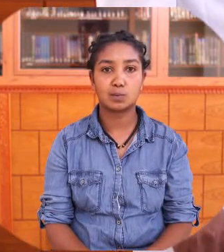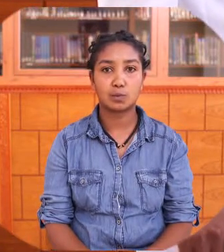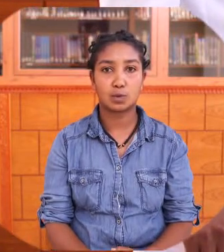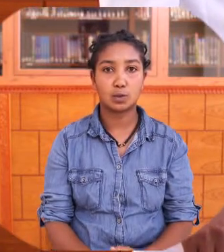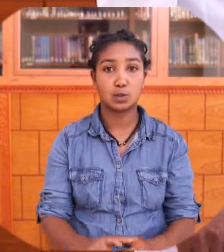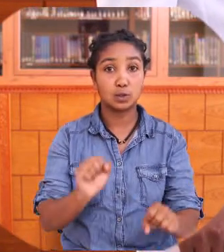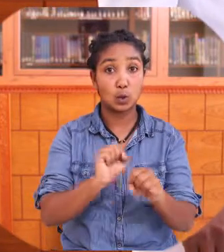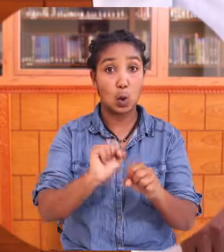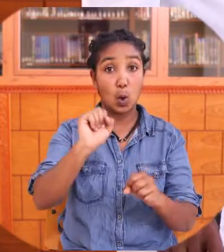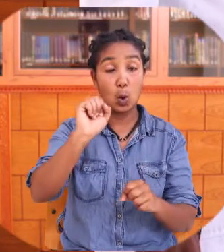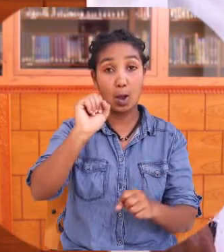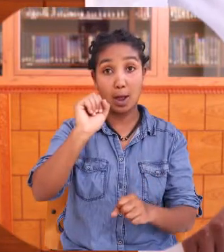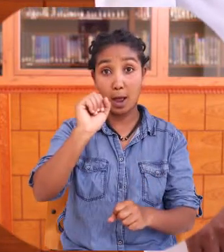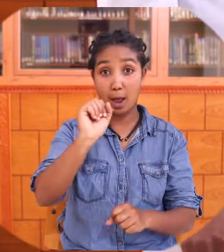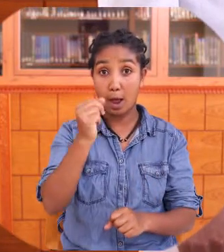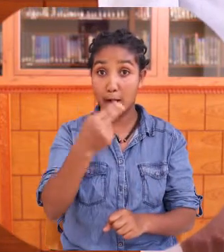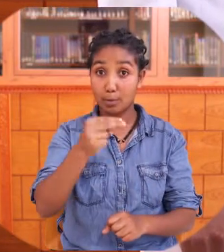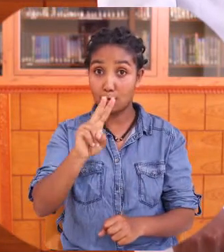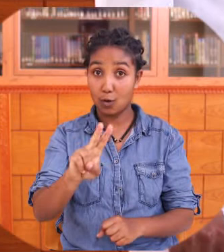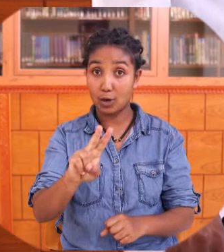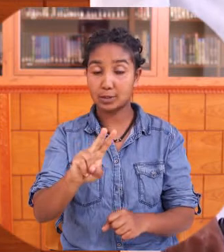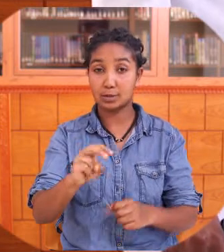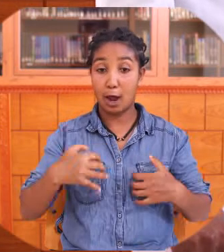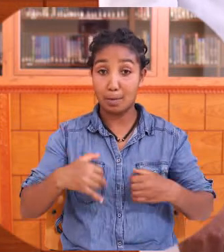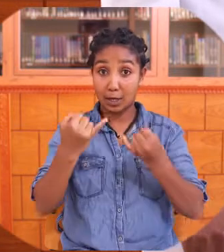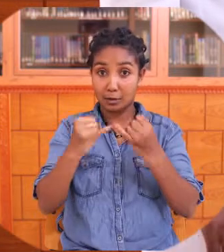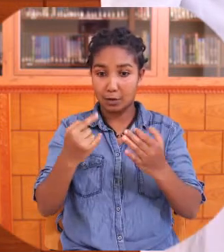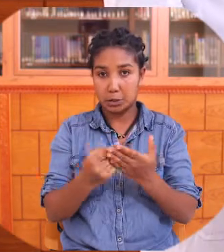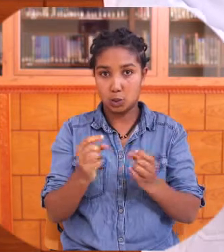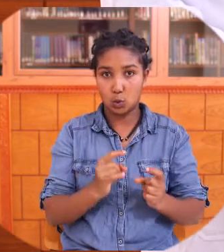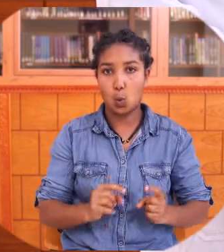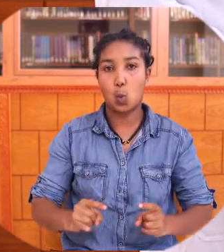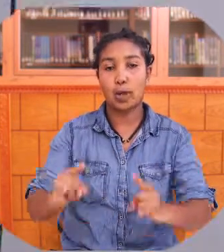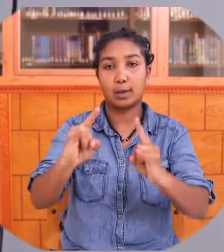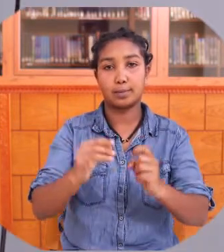So herbivorous animals could be classified in this way.